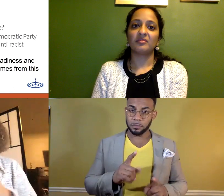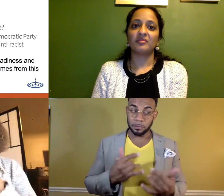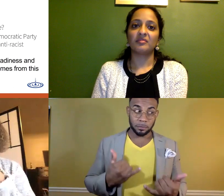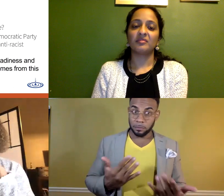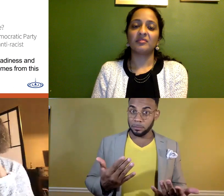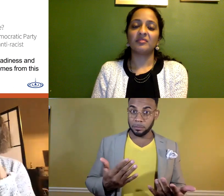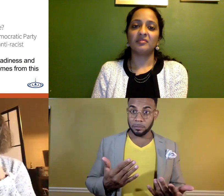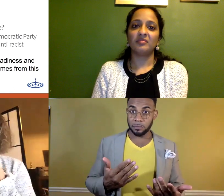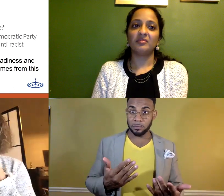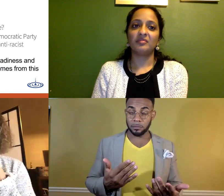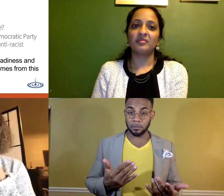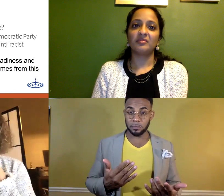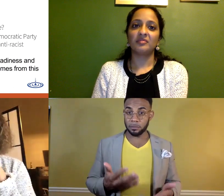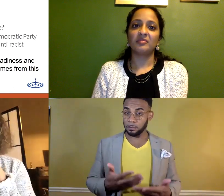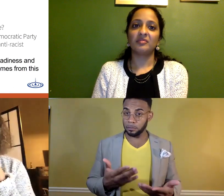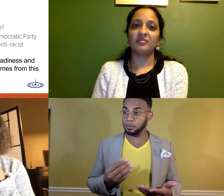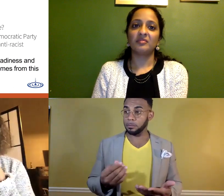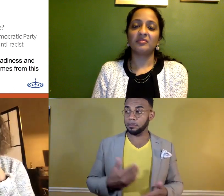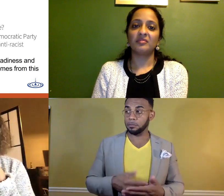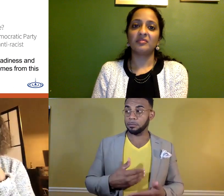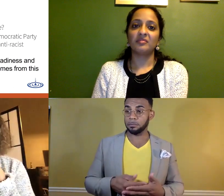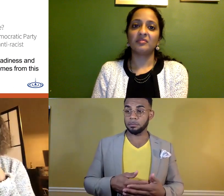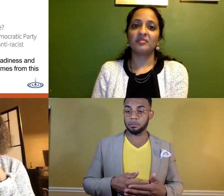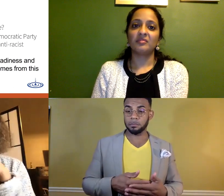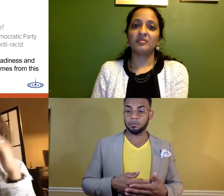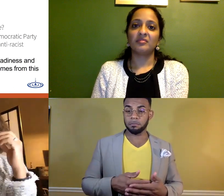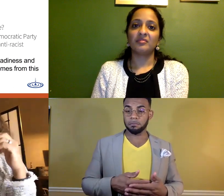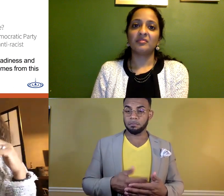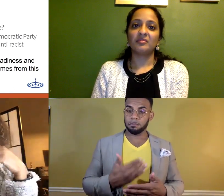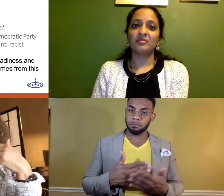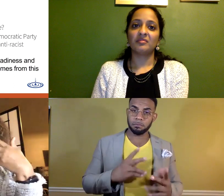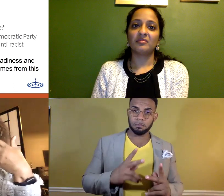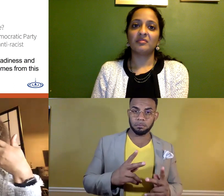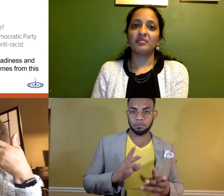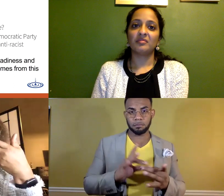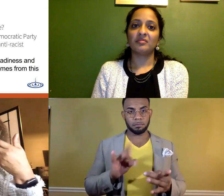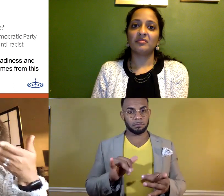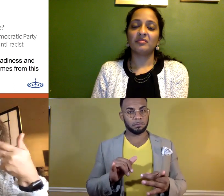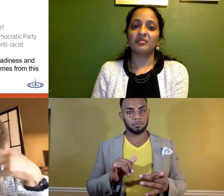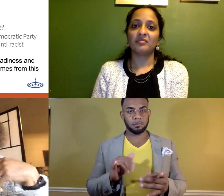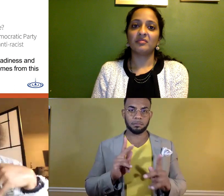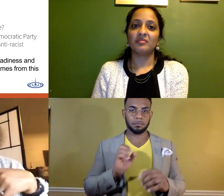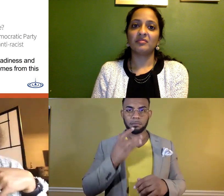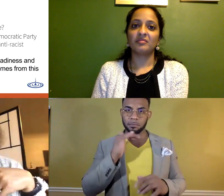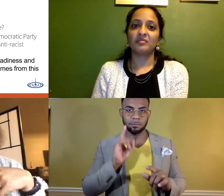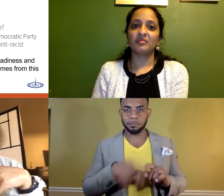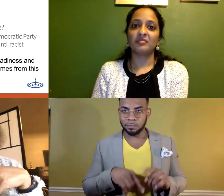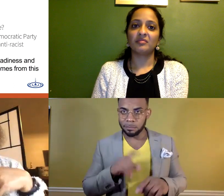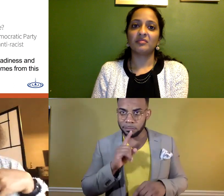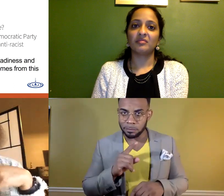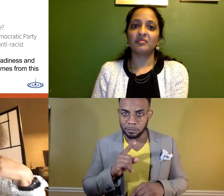exists. And some people say that people of color cannot